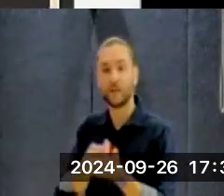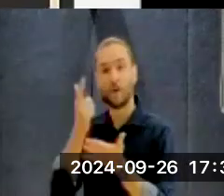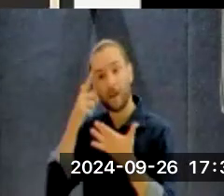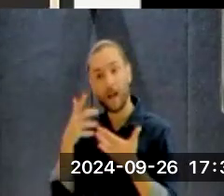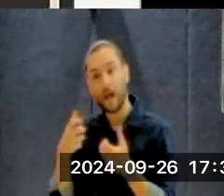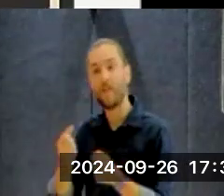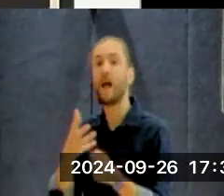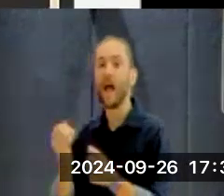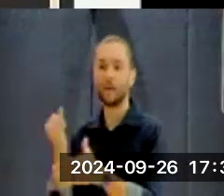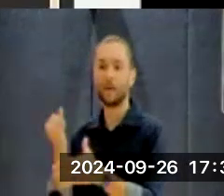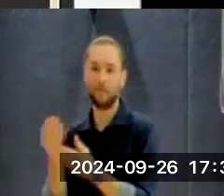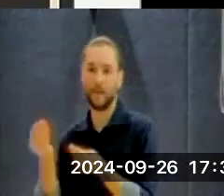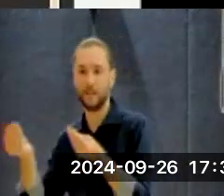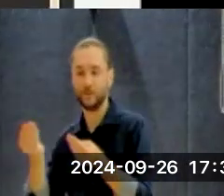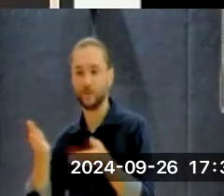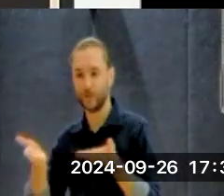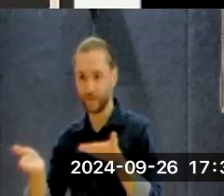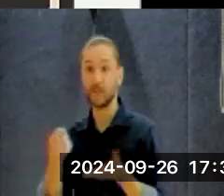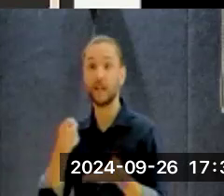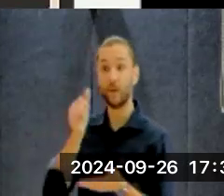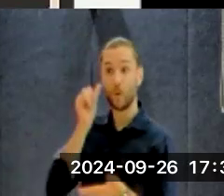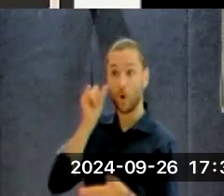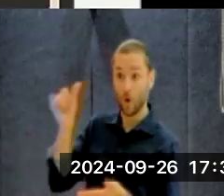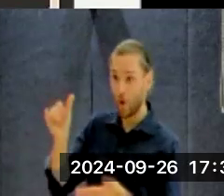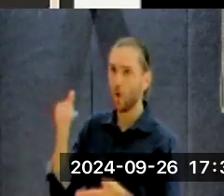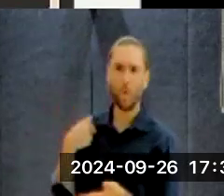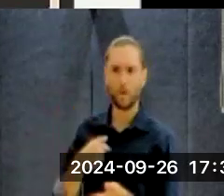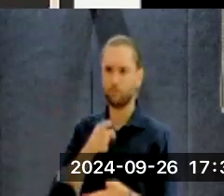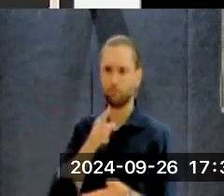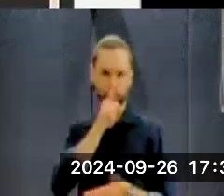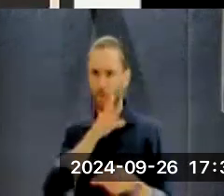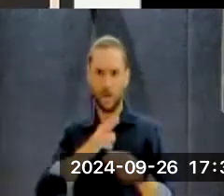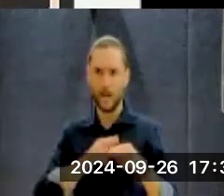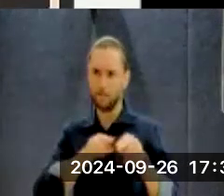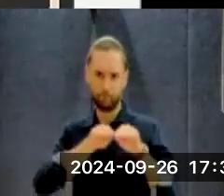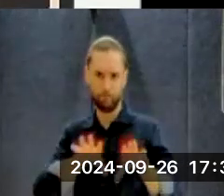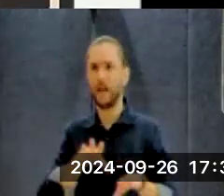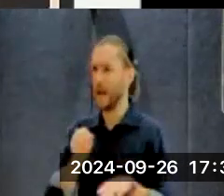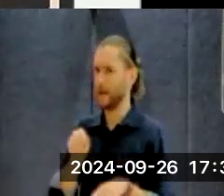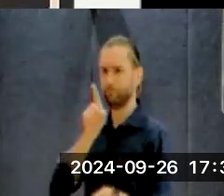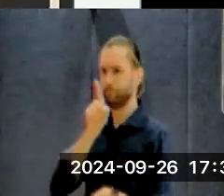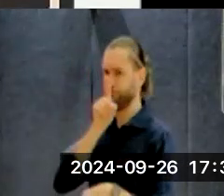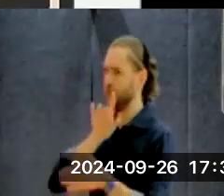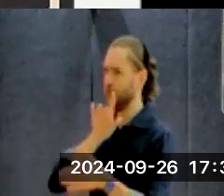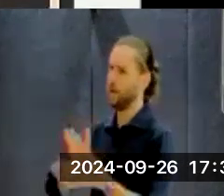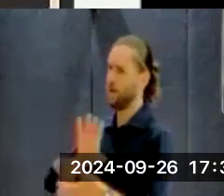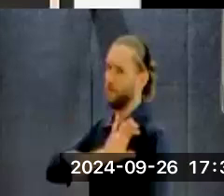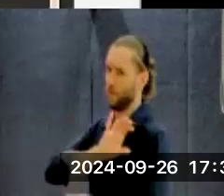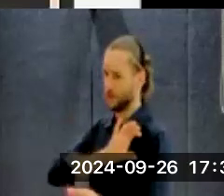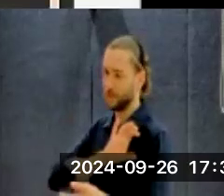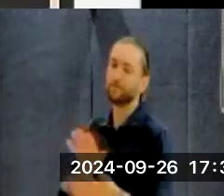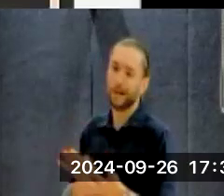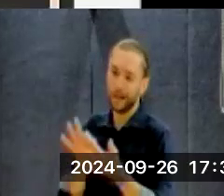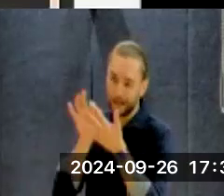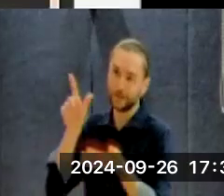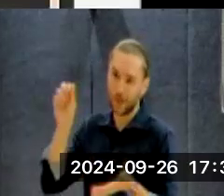can report anonymously, and your report will not be shared with law enforcement. Without your consent, unless required by law. Report